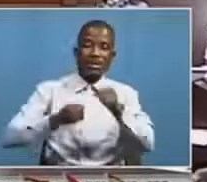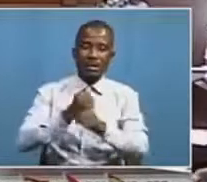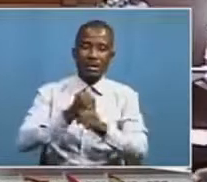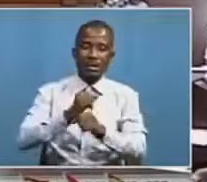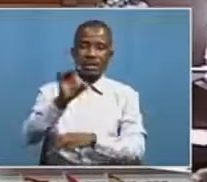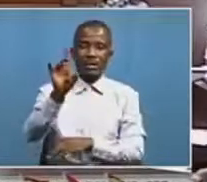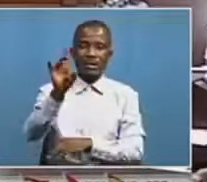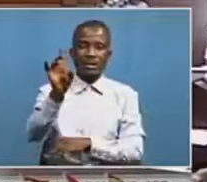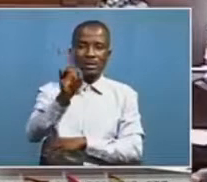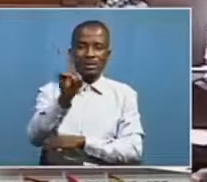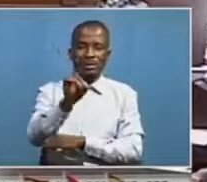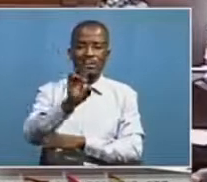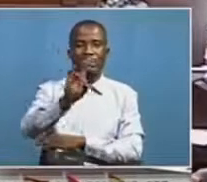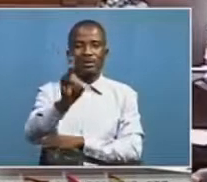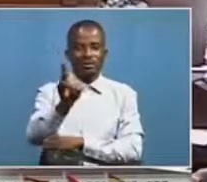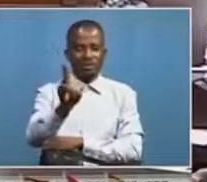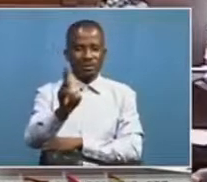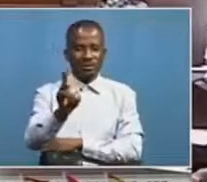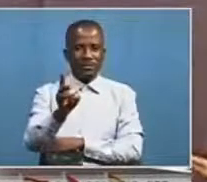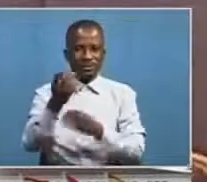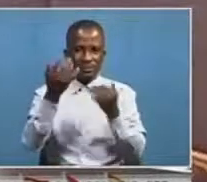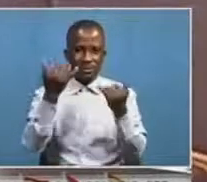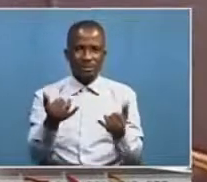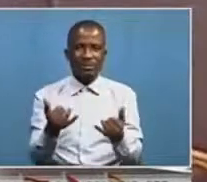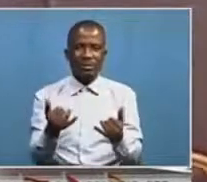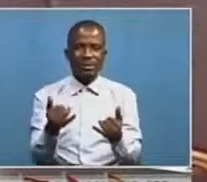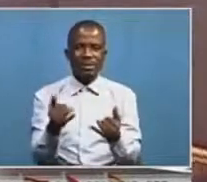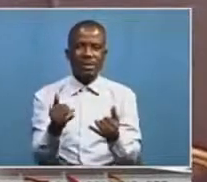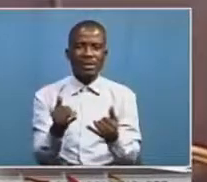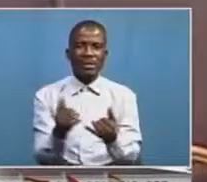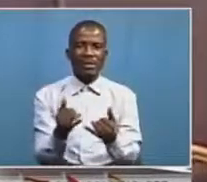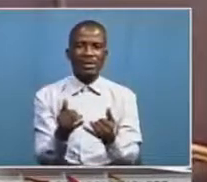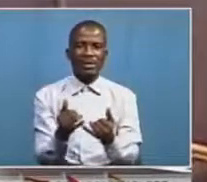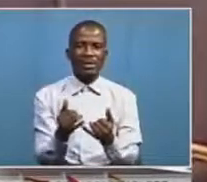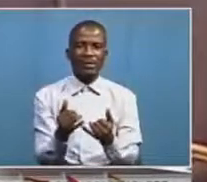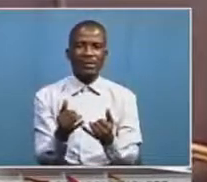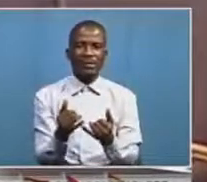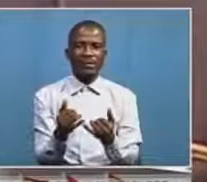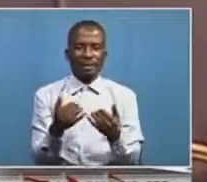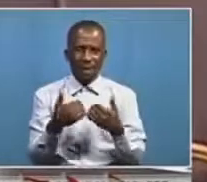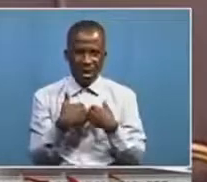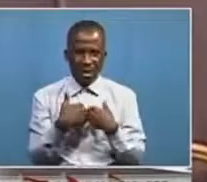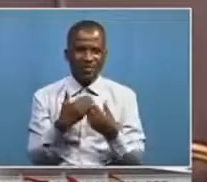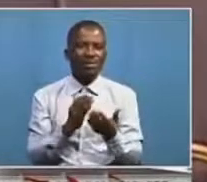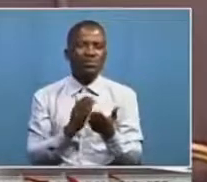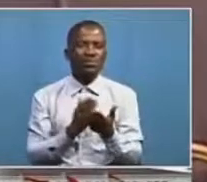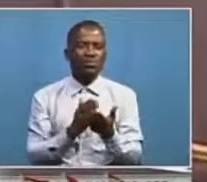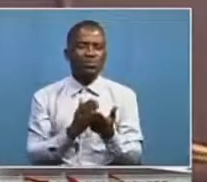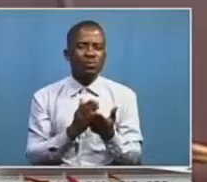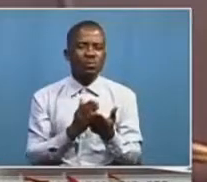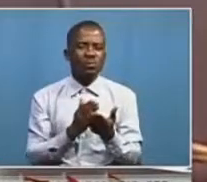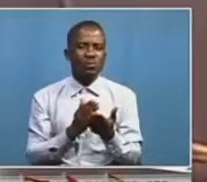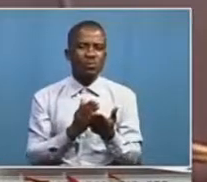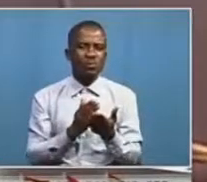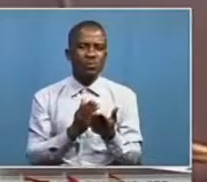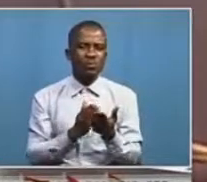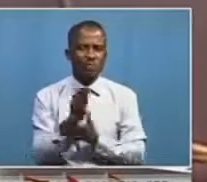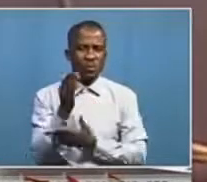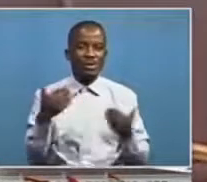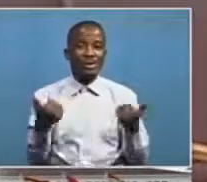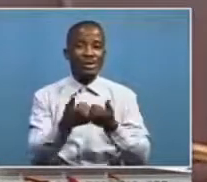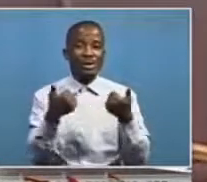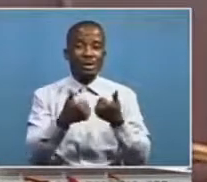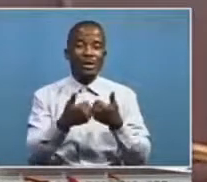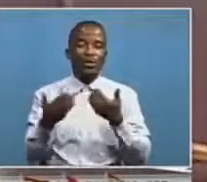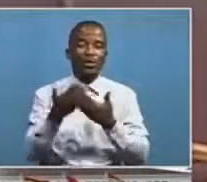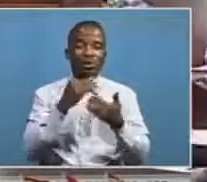of December 2020, and thus had the right to challenge the validity